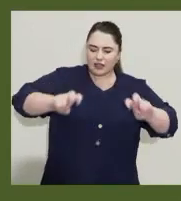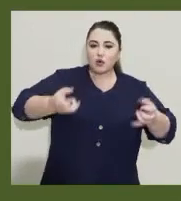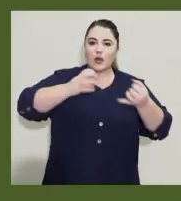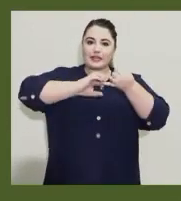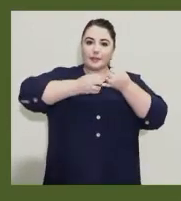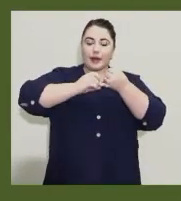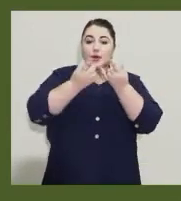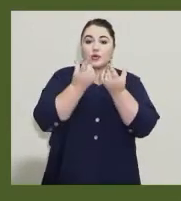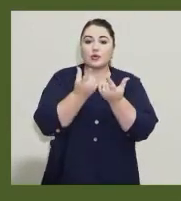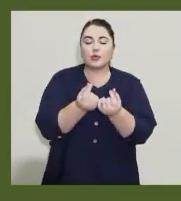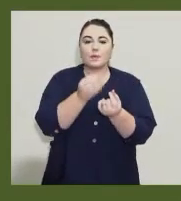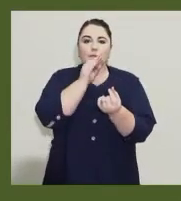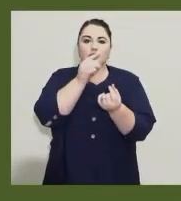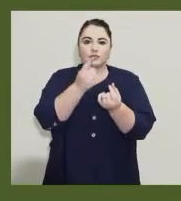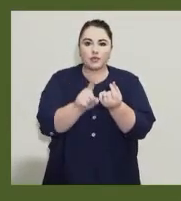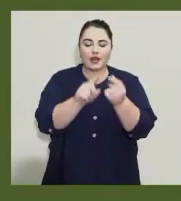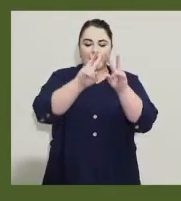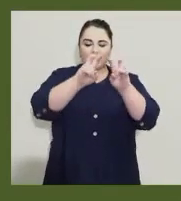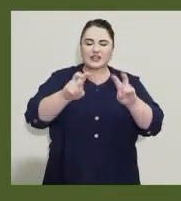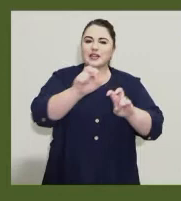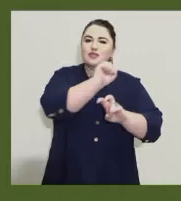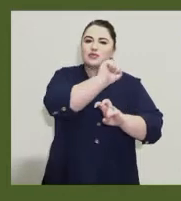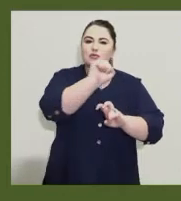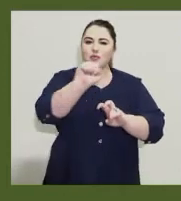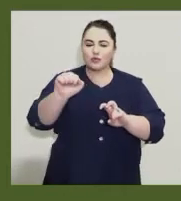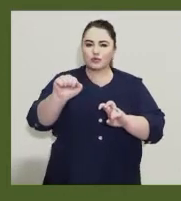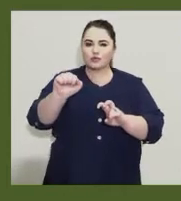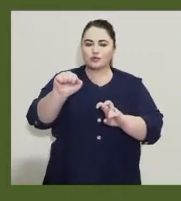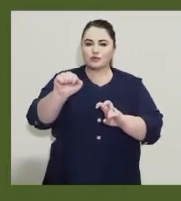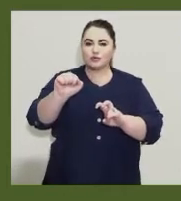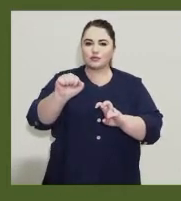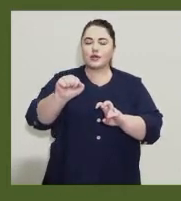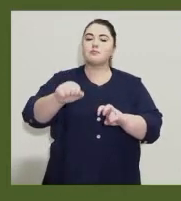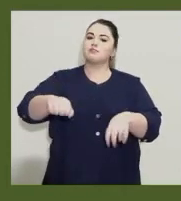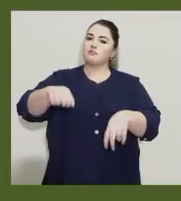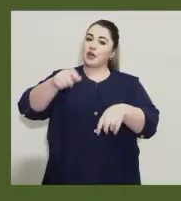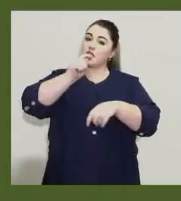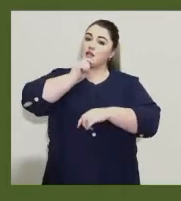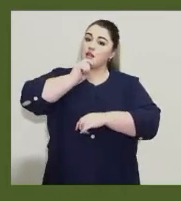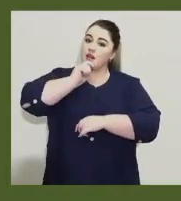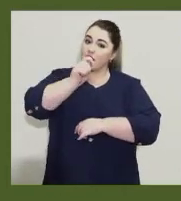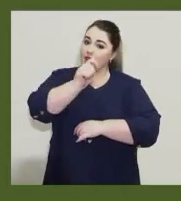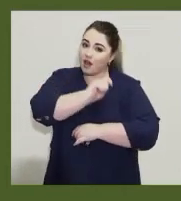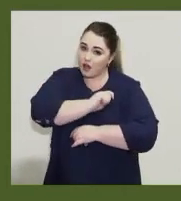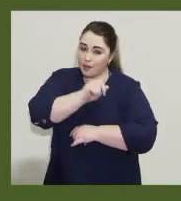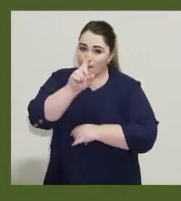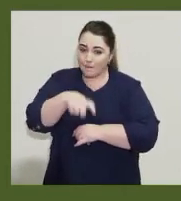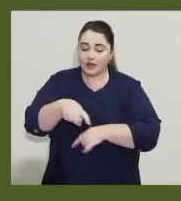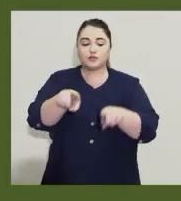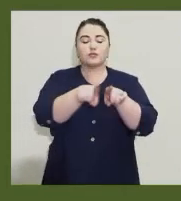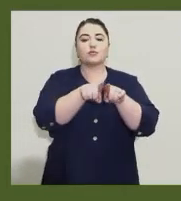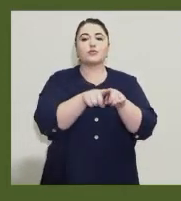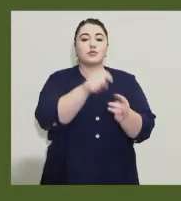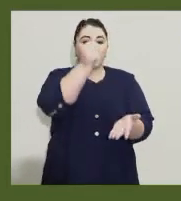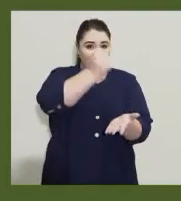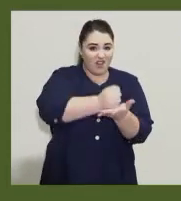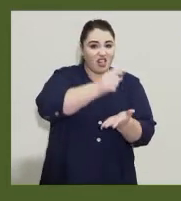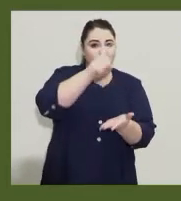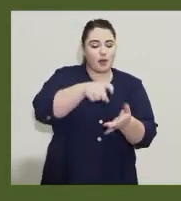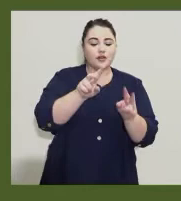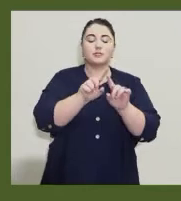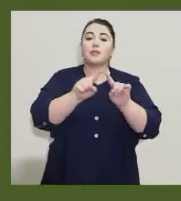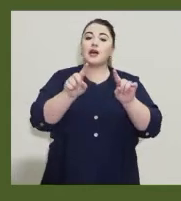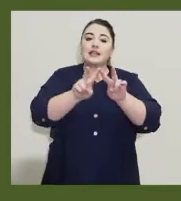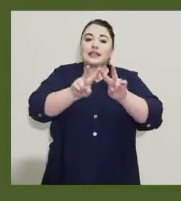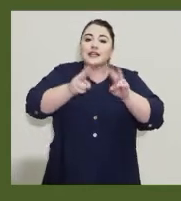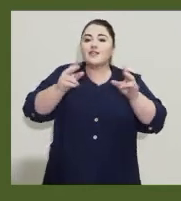or an experiment, you need your investigation to, it has to be reliable and it has to be valid.